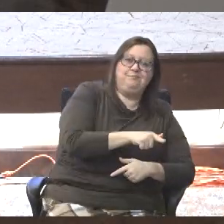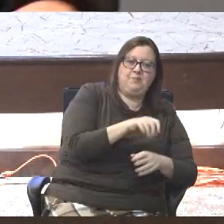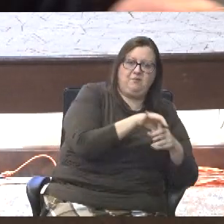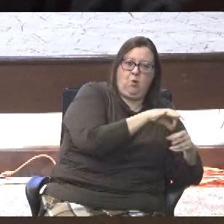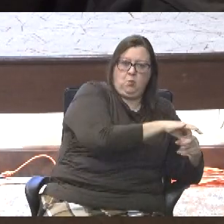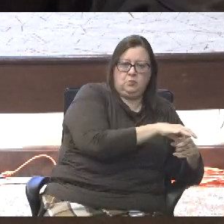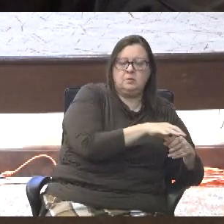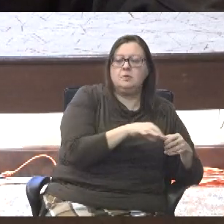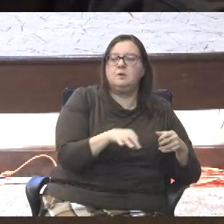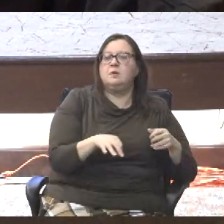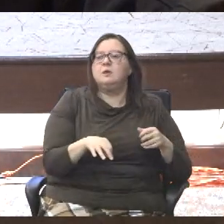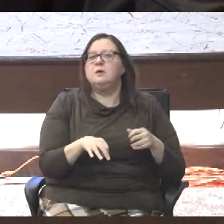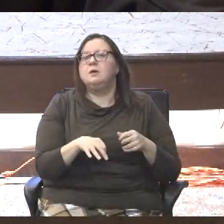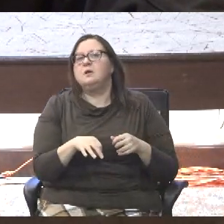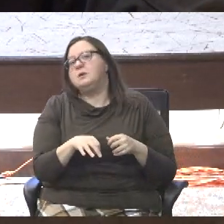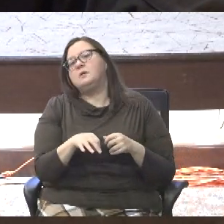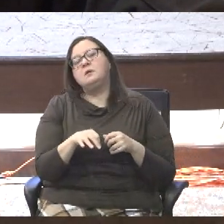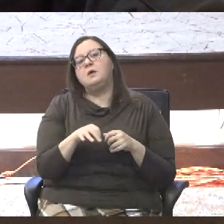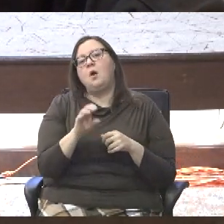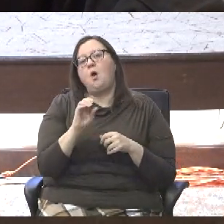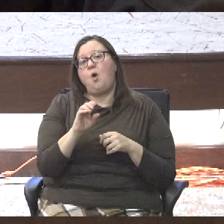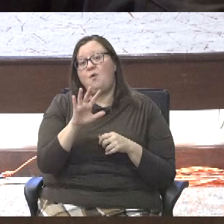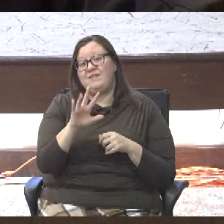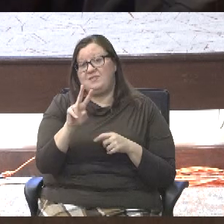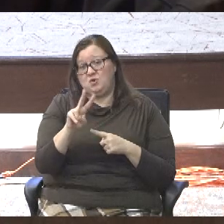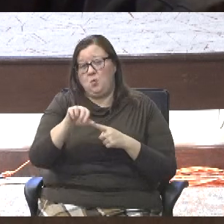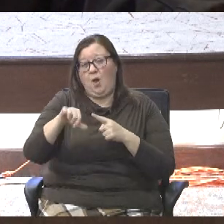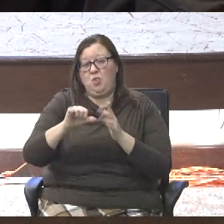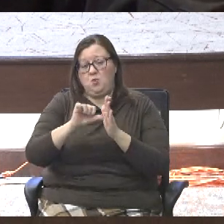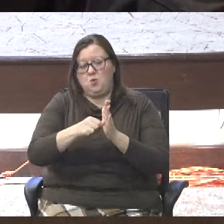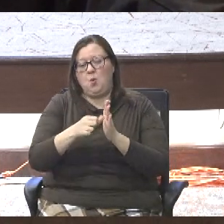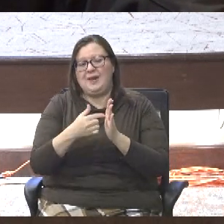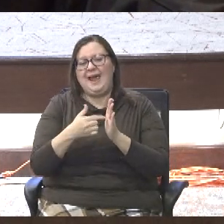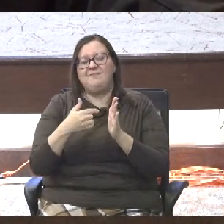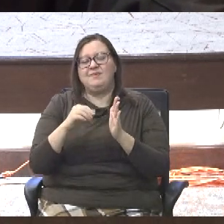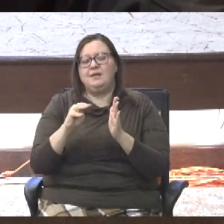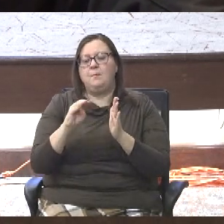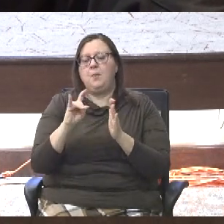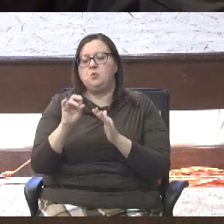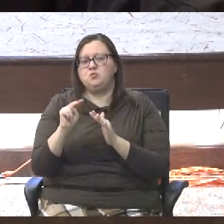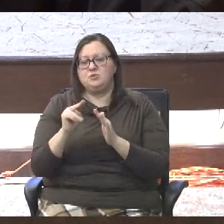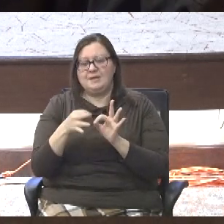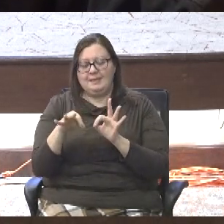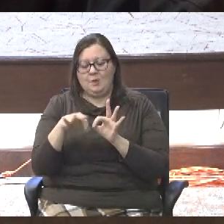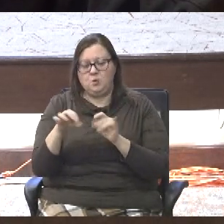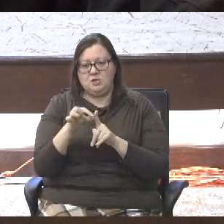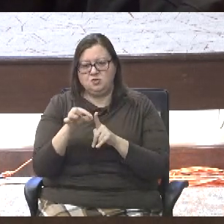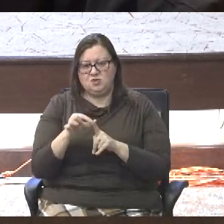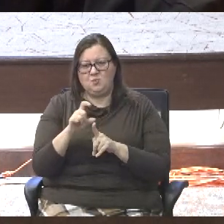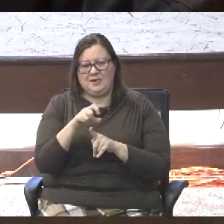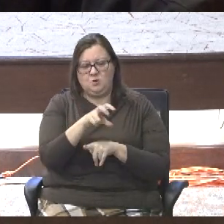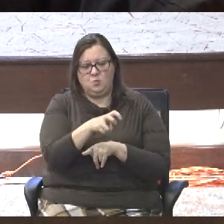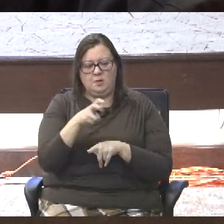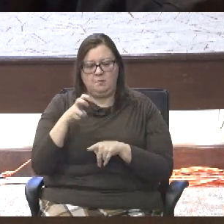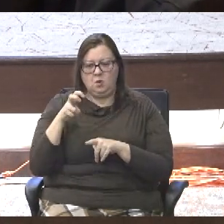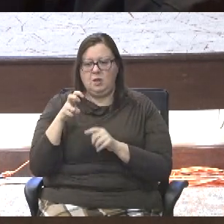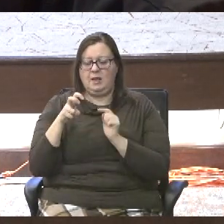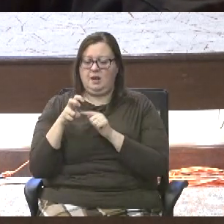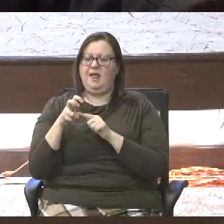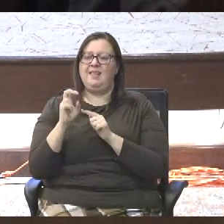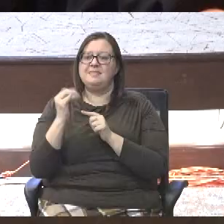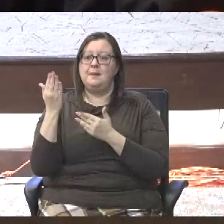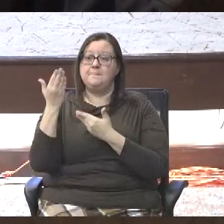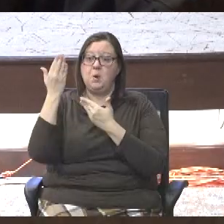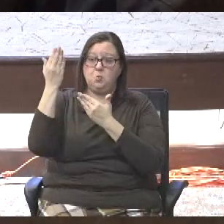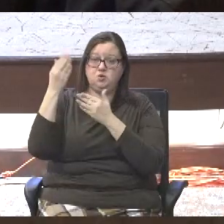Another note, Resolution 2025-052 has special motion language, will need to be pulled from the consent agenda as well. That motion language